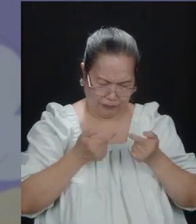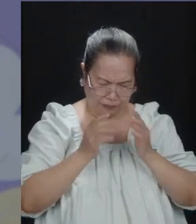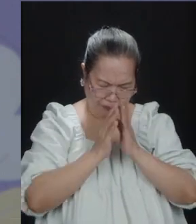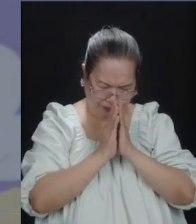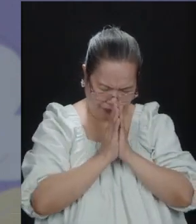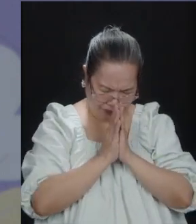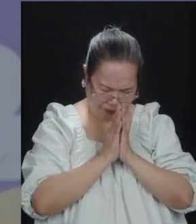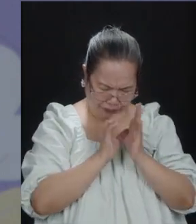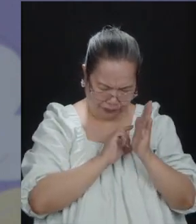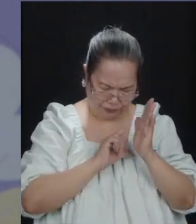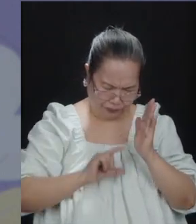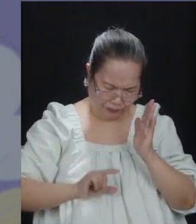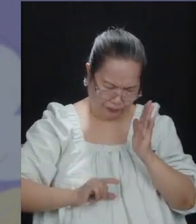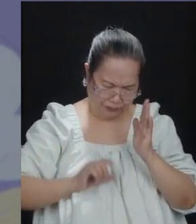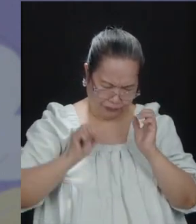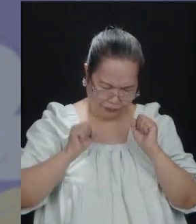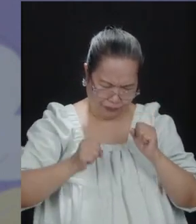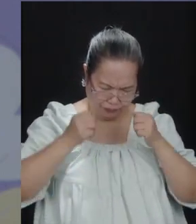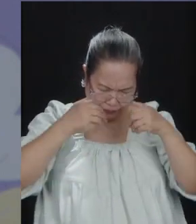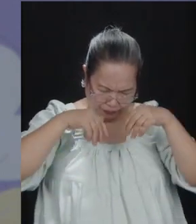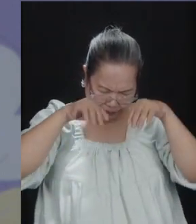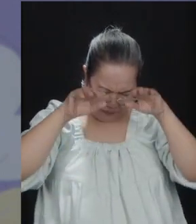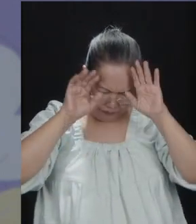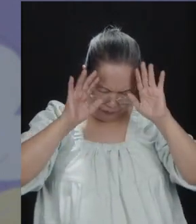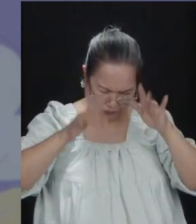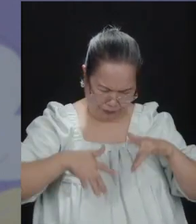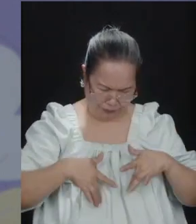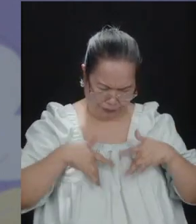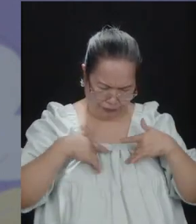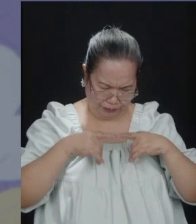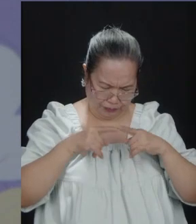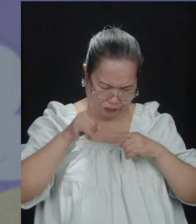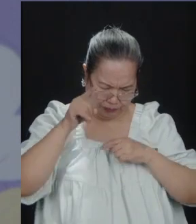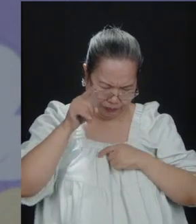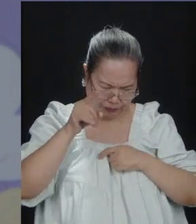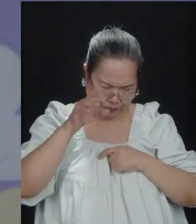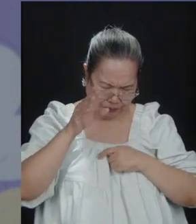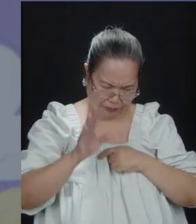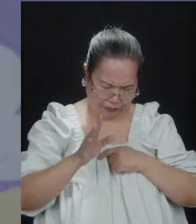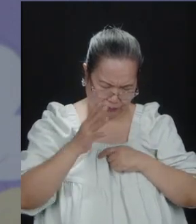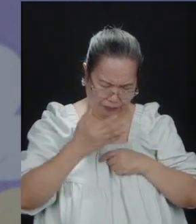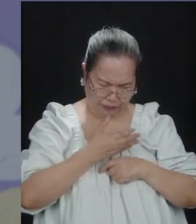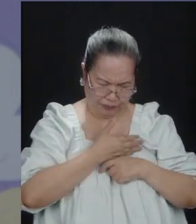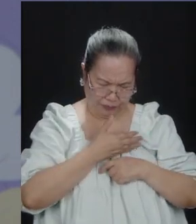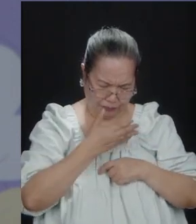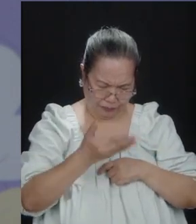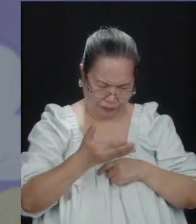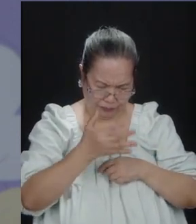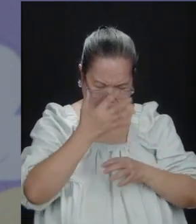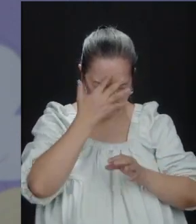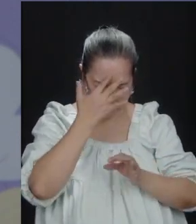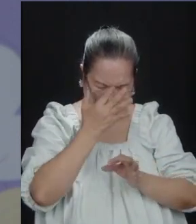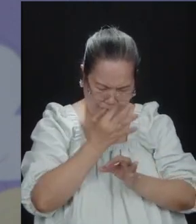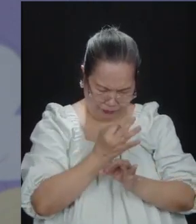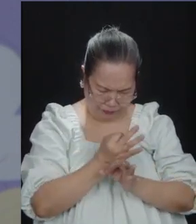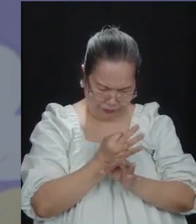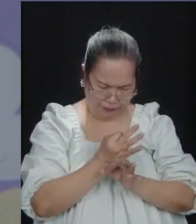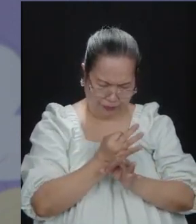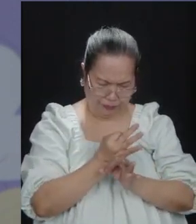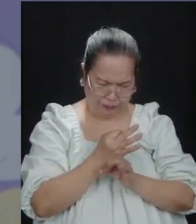Lord, that they will surrender their life to you and express their faith